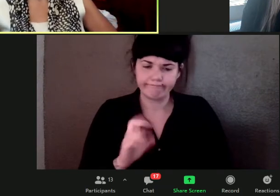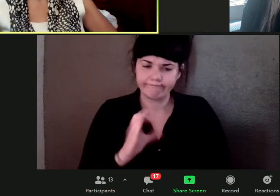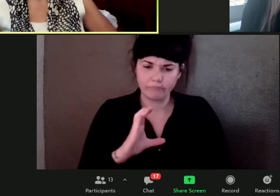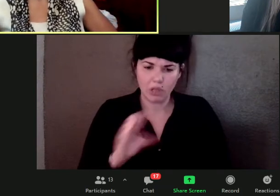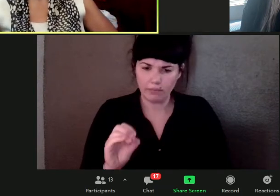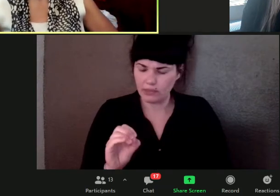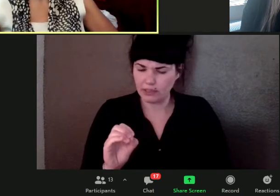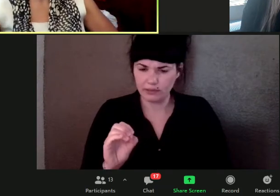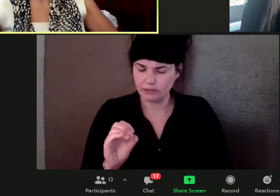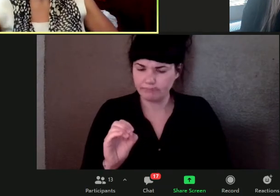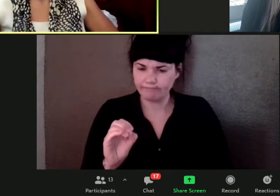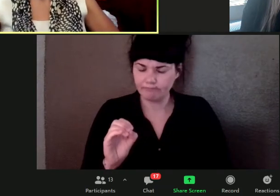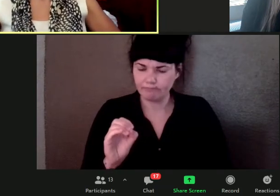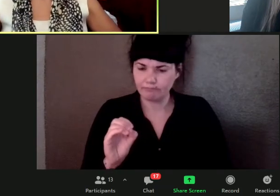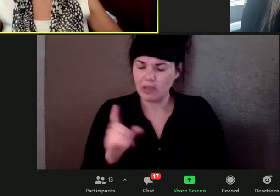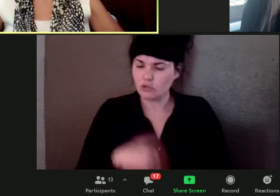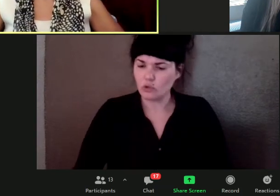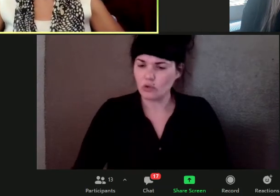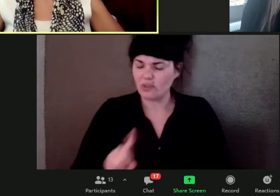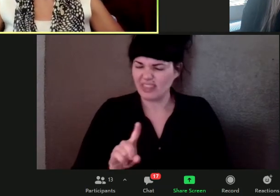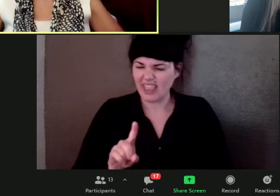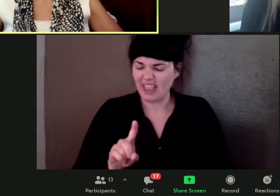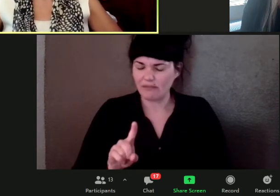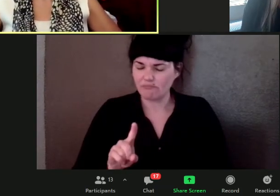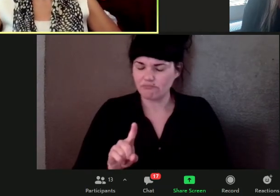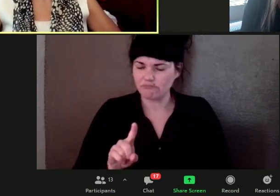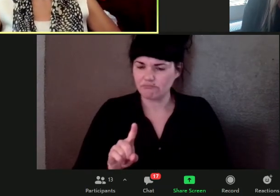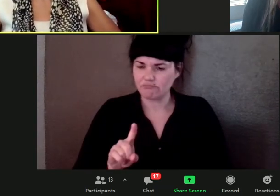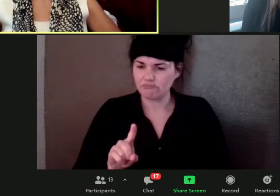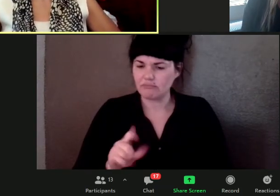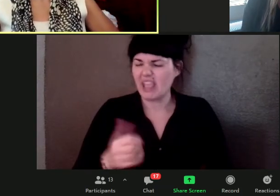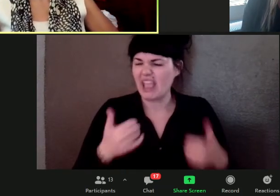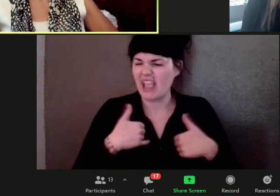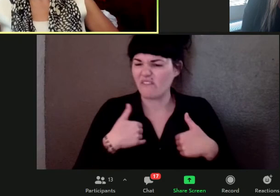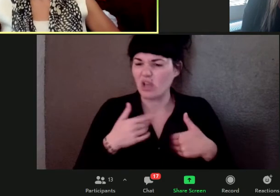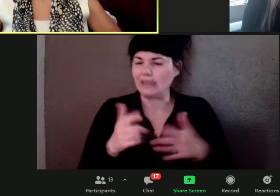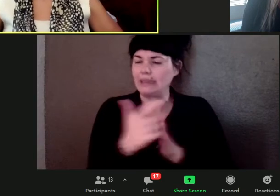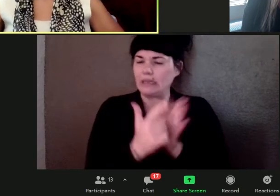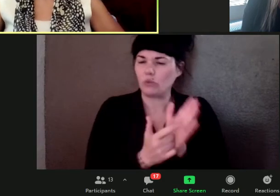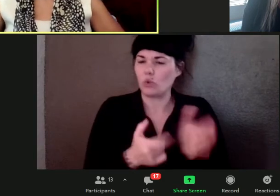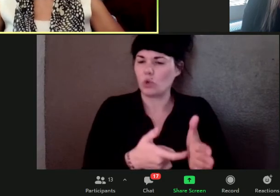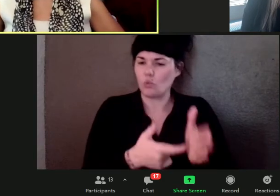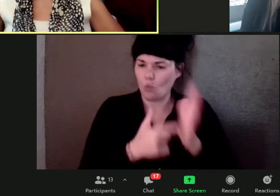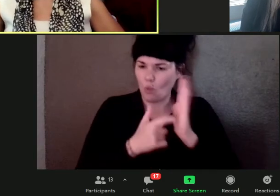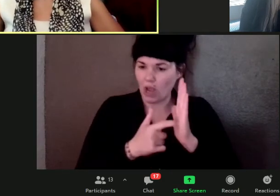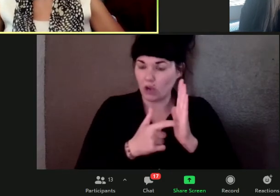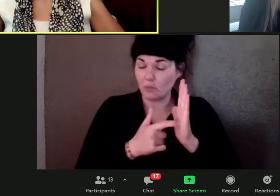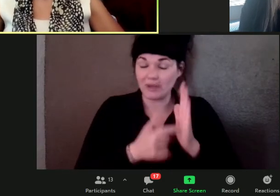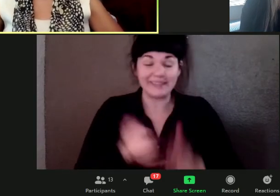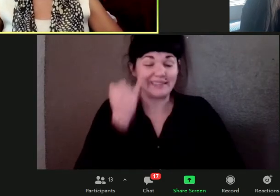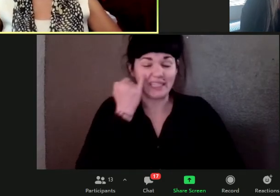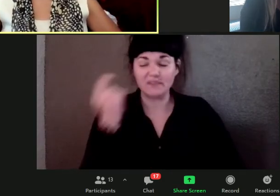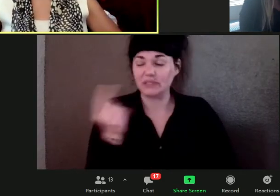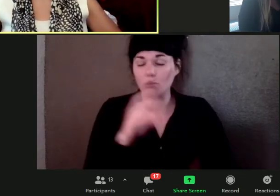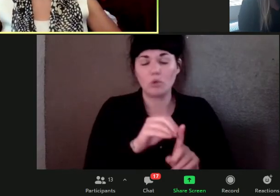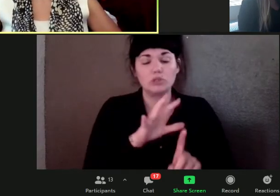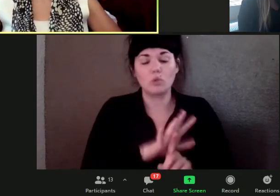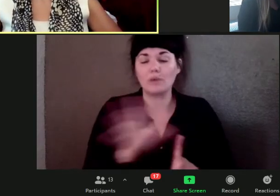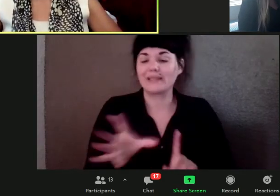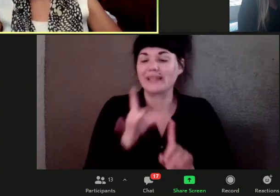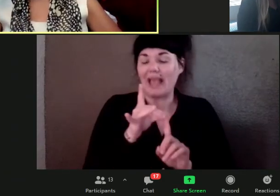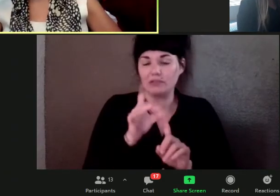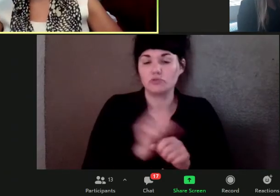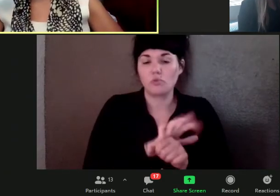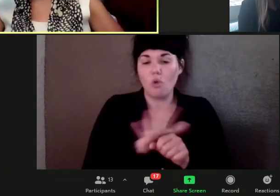the number of infections that have occurred in that setting, or even for that matter, what percentage